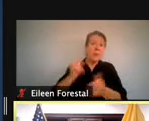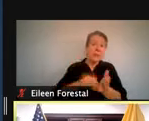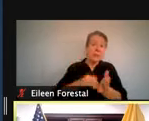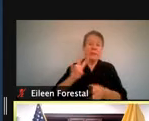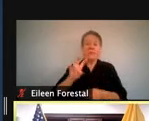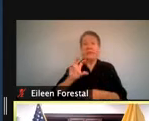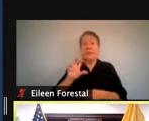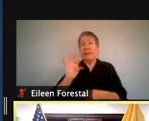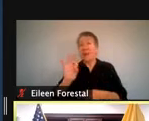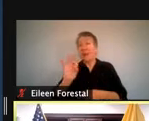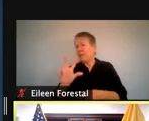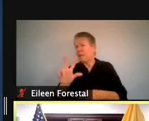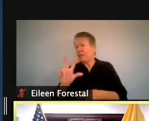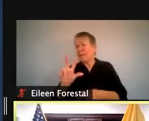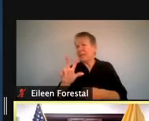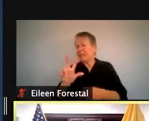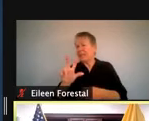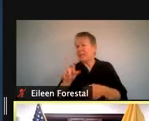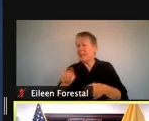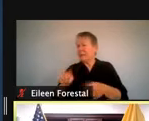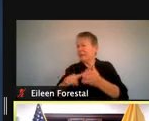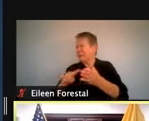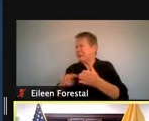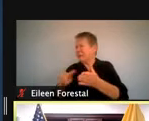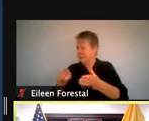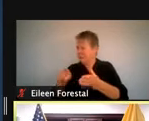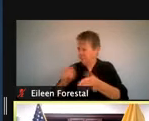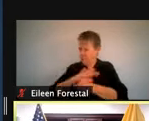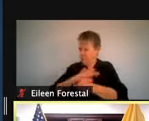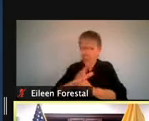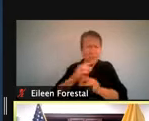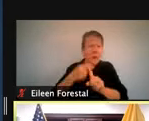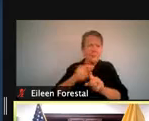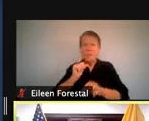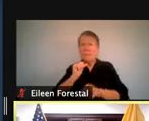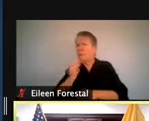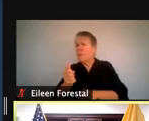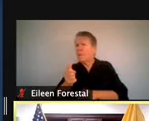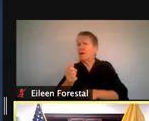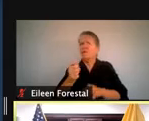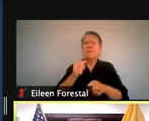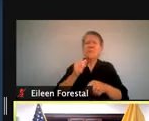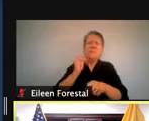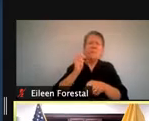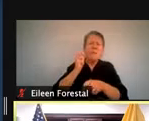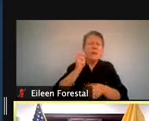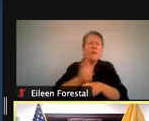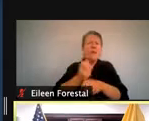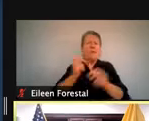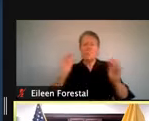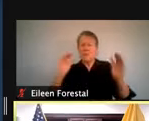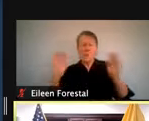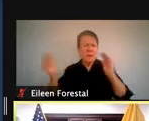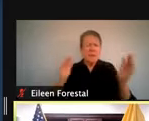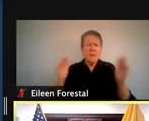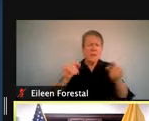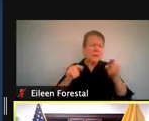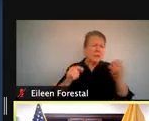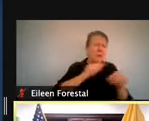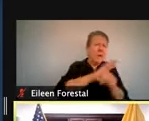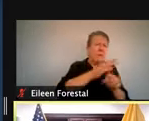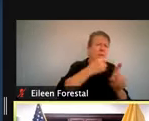1,793. Again, apples to oranges. Judy and I always want to report this figure. Judy, I've got 16 fatalities or deaths